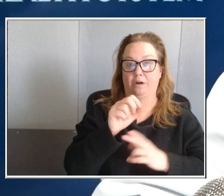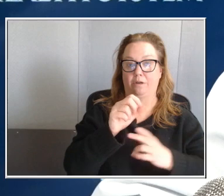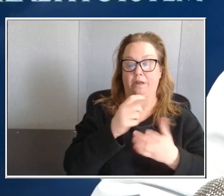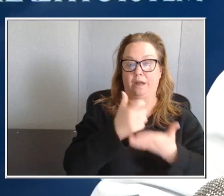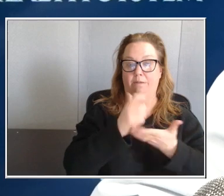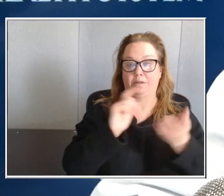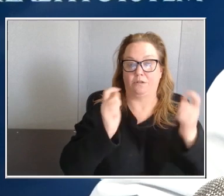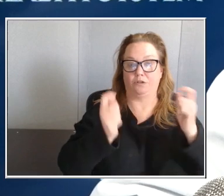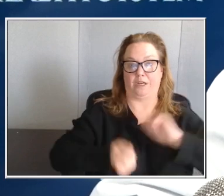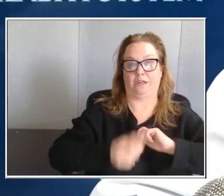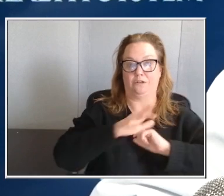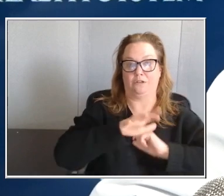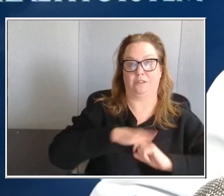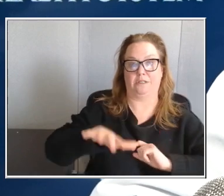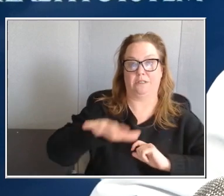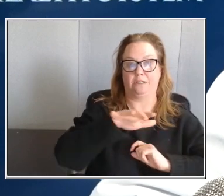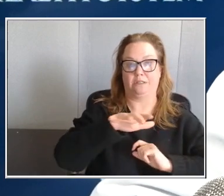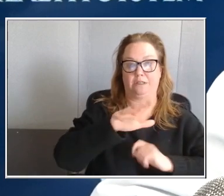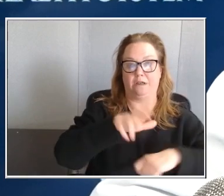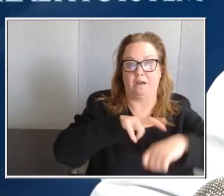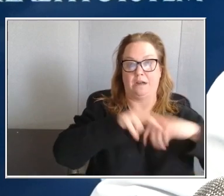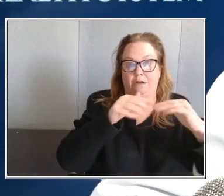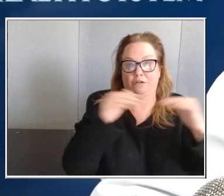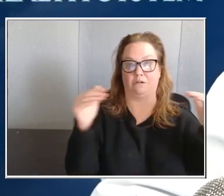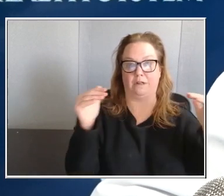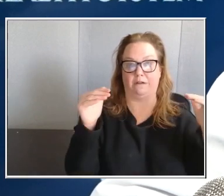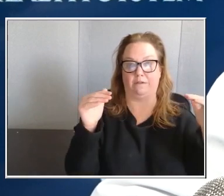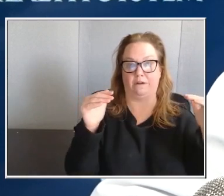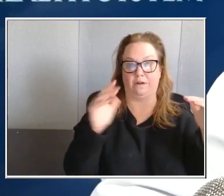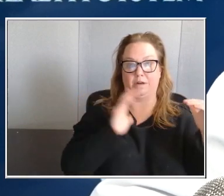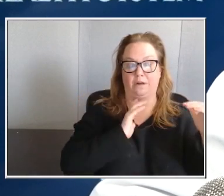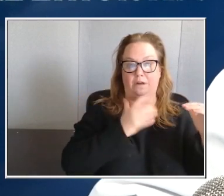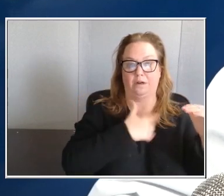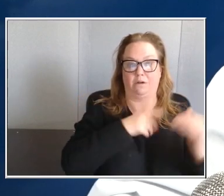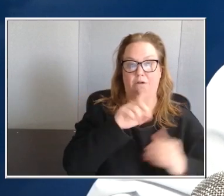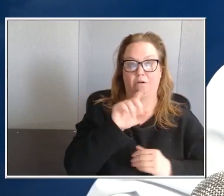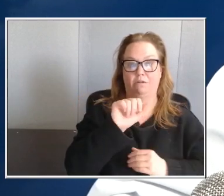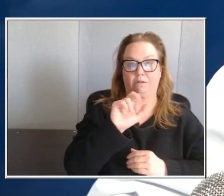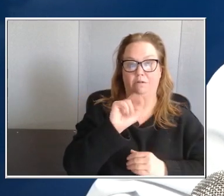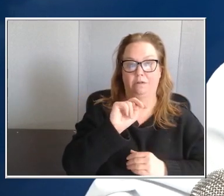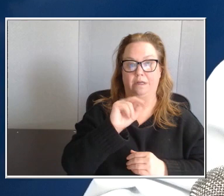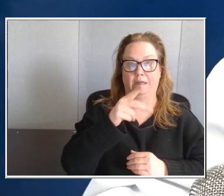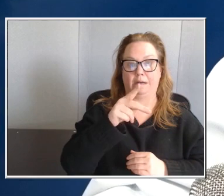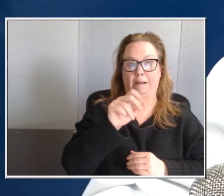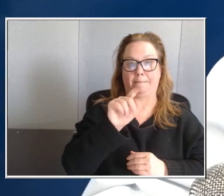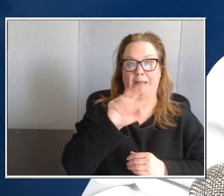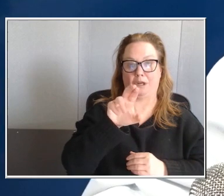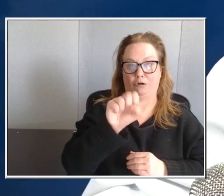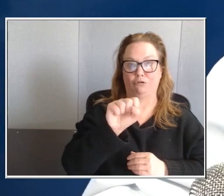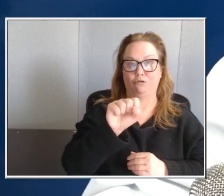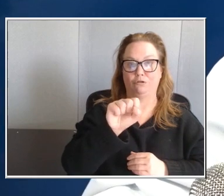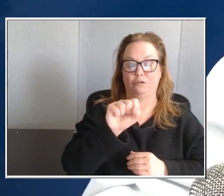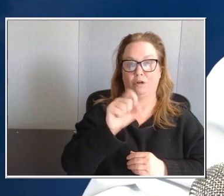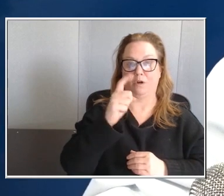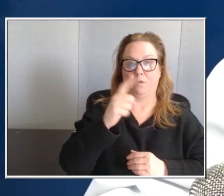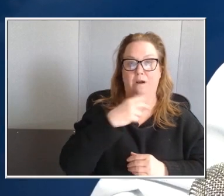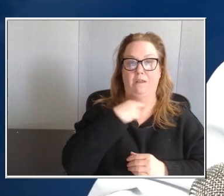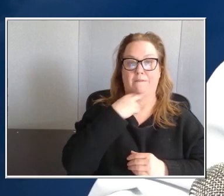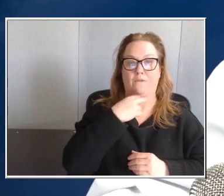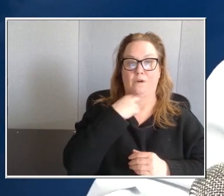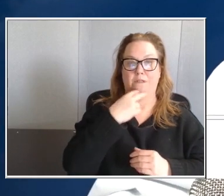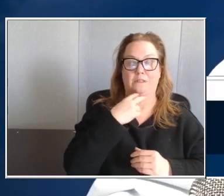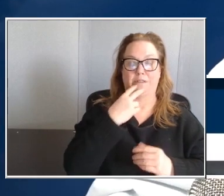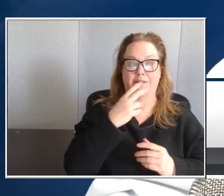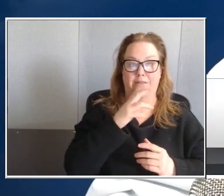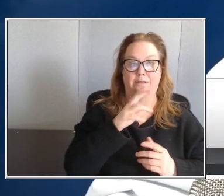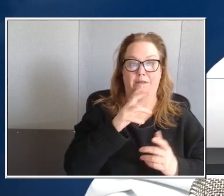this landscape at a national level. And to our own Dan Peters, who was one of the voices in the wilderness as we